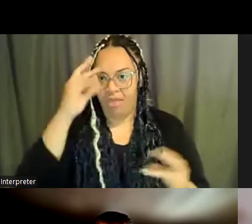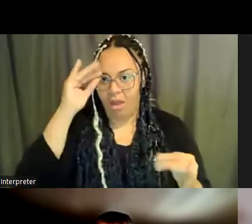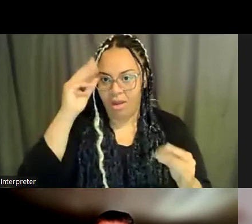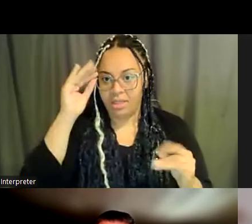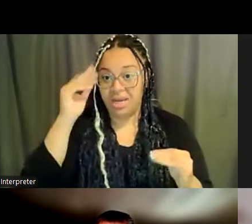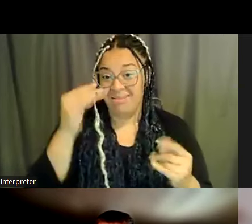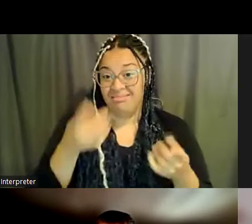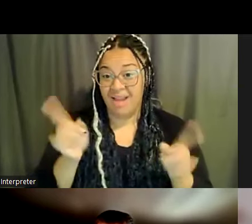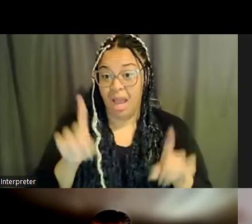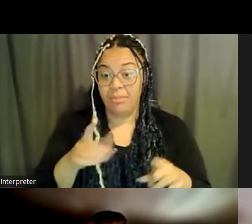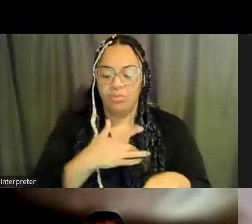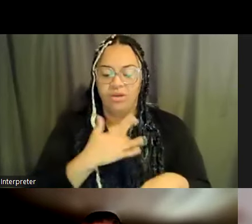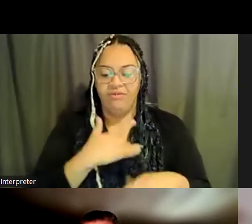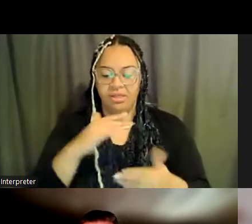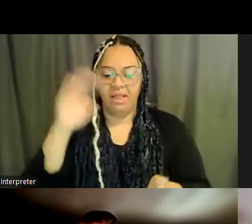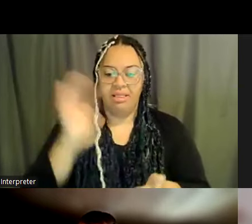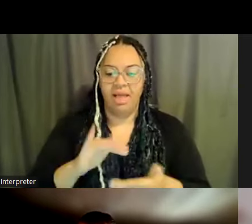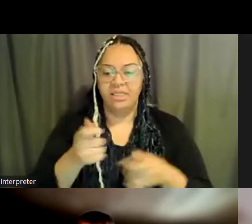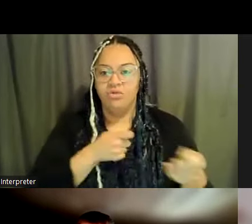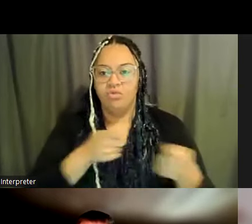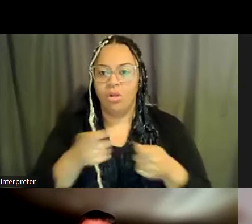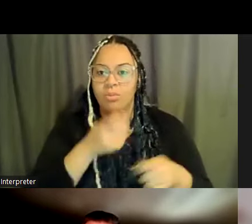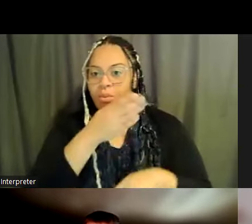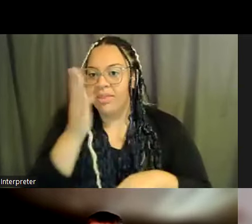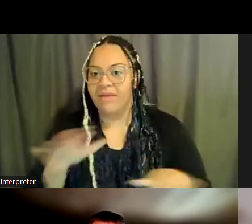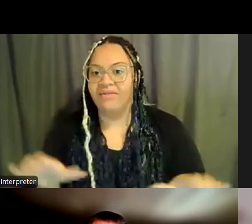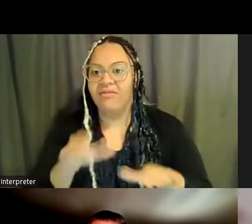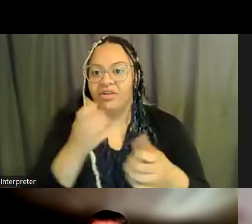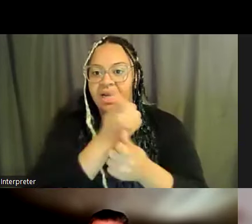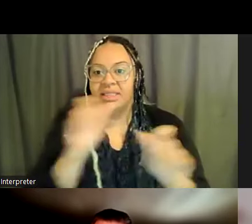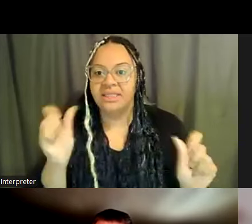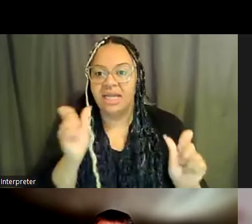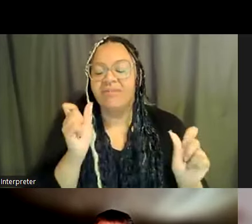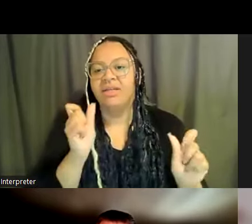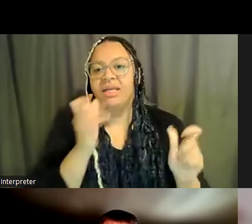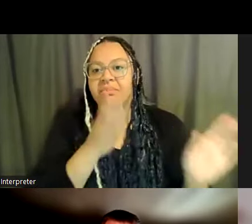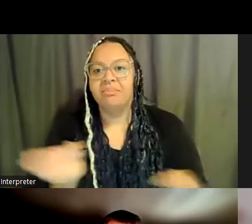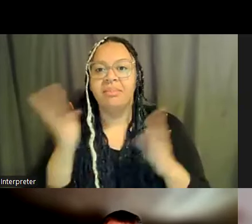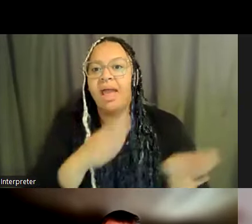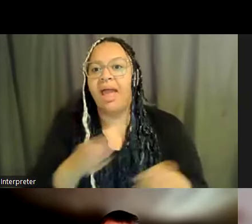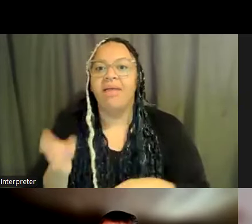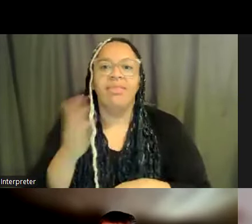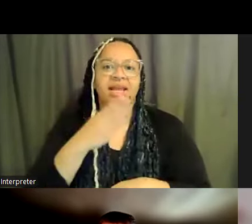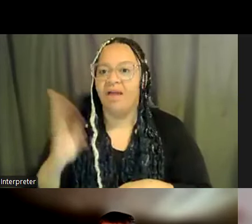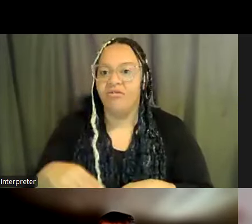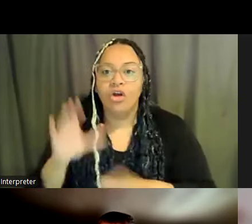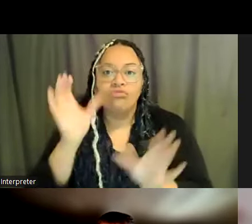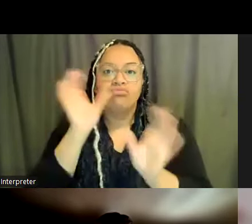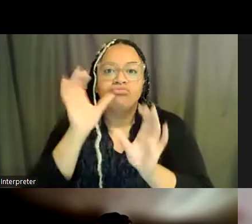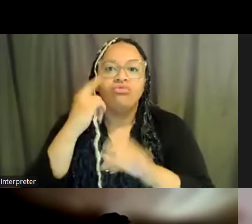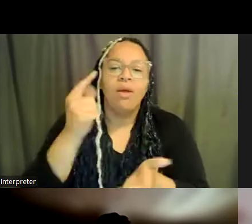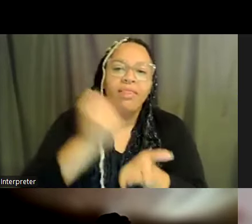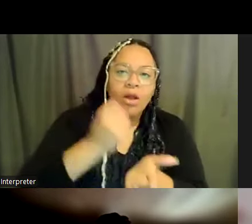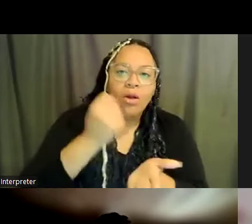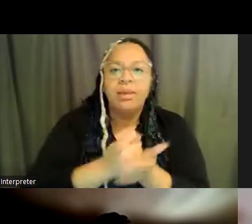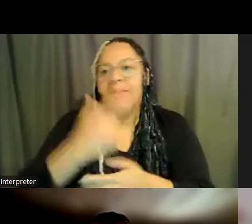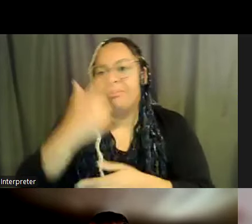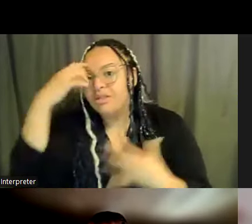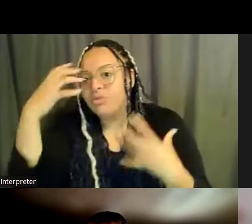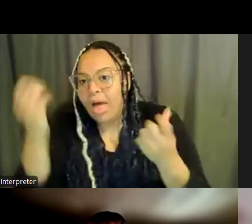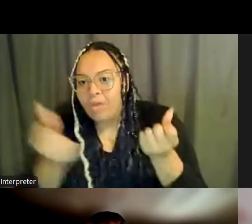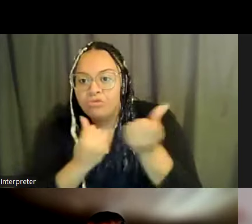it feels less controllable, when they had never done a safety plan, they haven't seeked therapy, they haven't seeked, mental health supports. Um, when there's